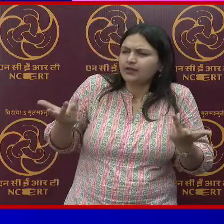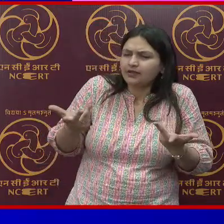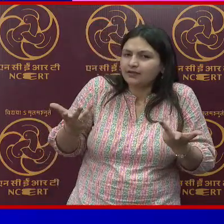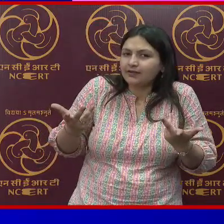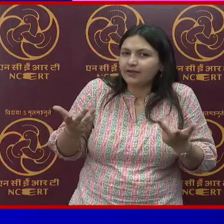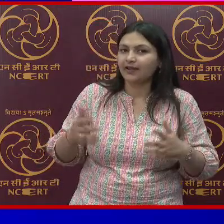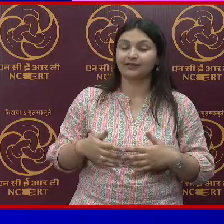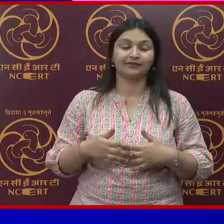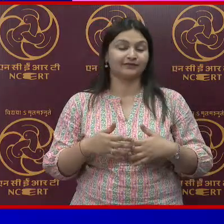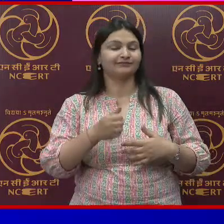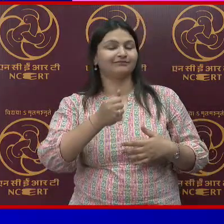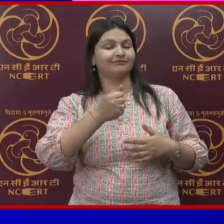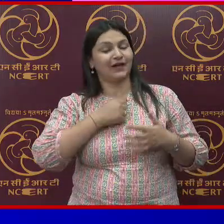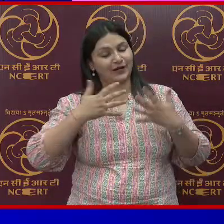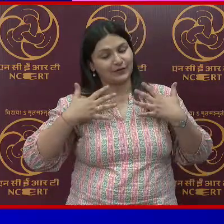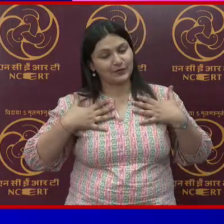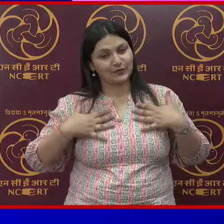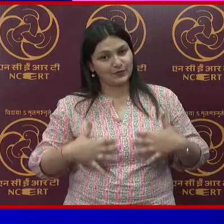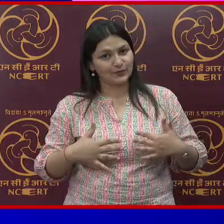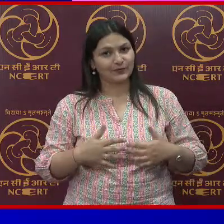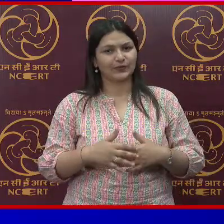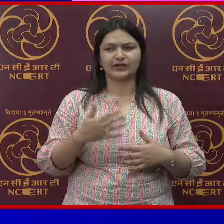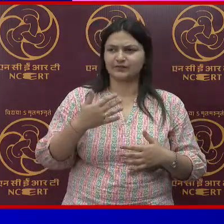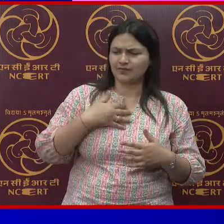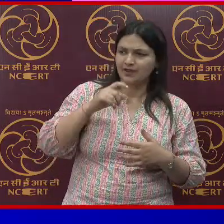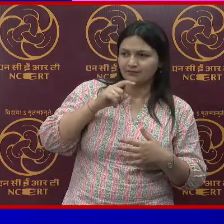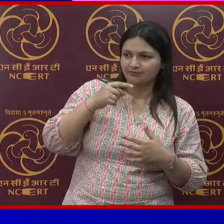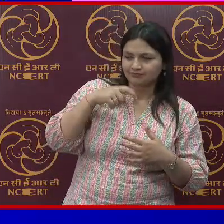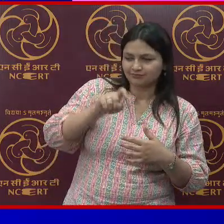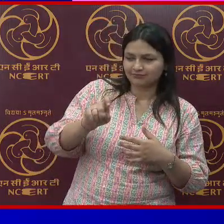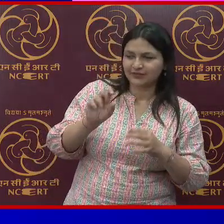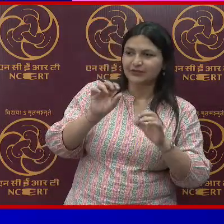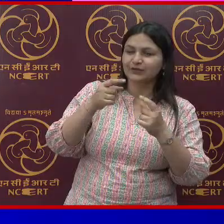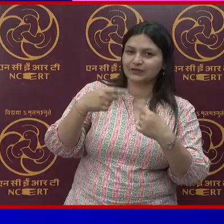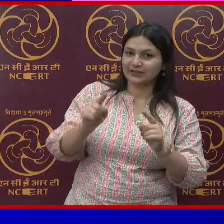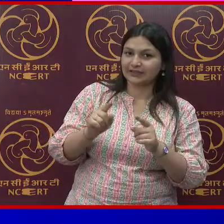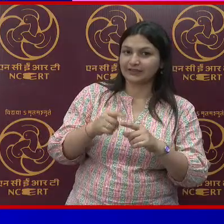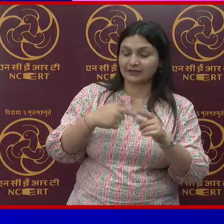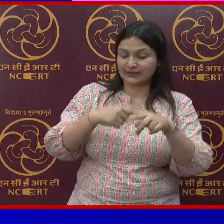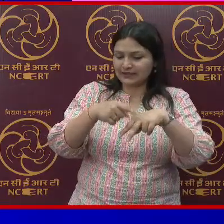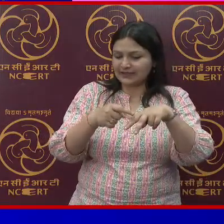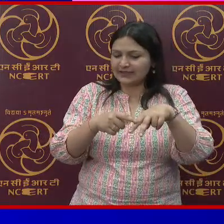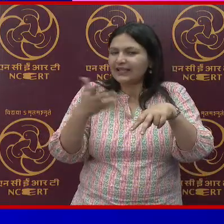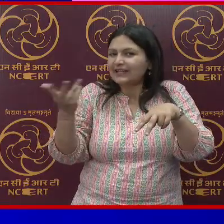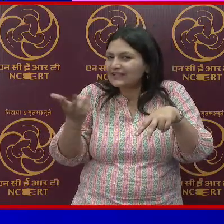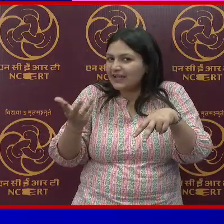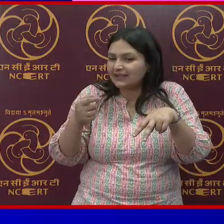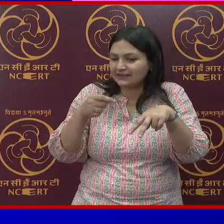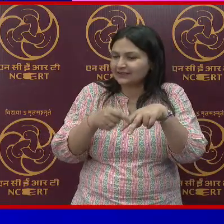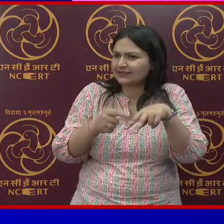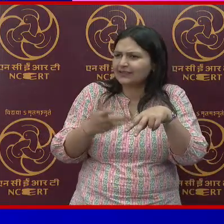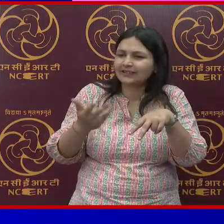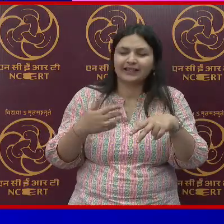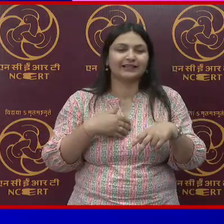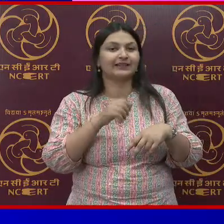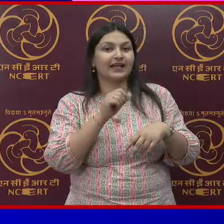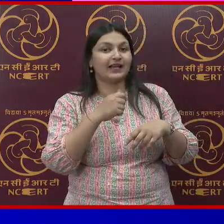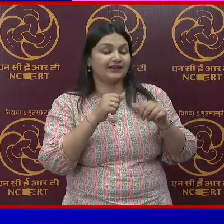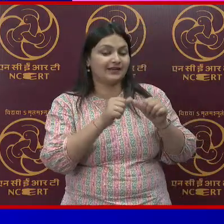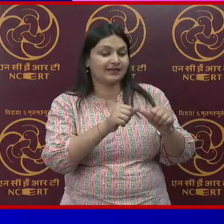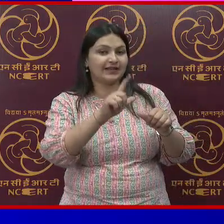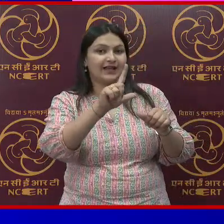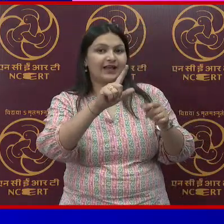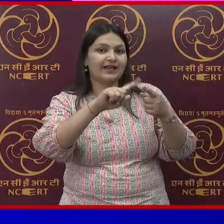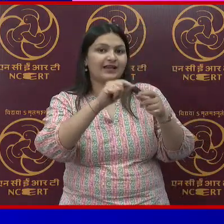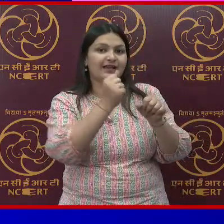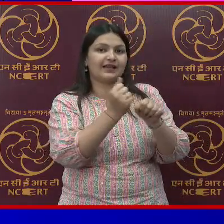Okay, my body is also correct, but my question is, what are these? These. So okay. legs. These are my legs. These are legs. Yes. Now you have